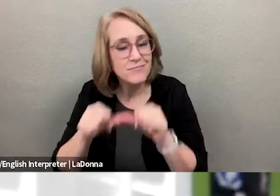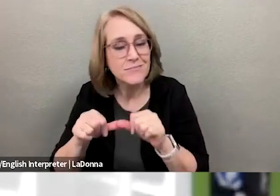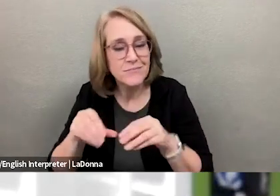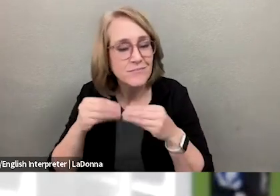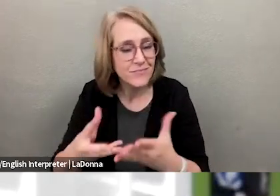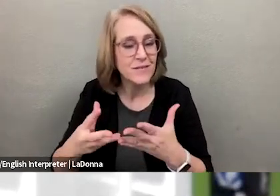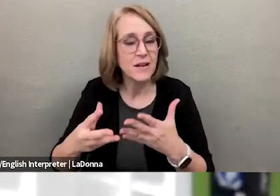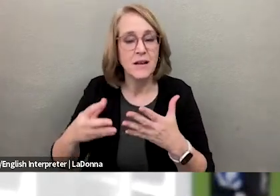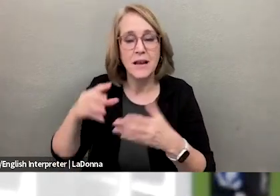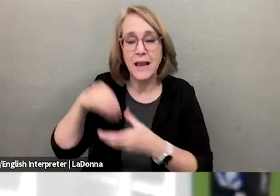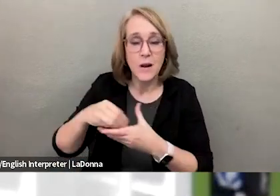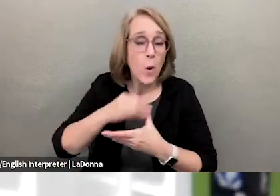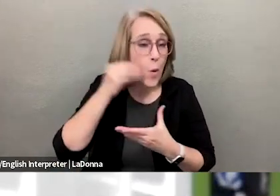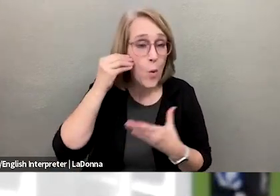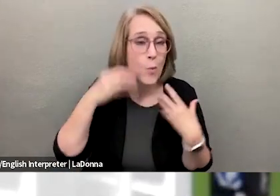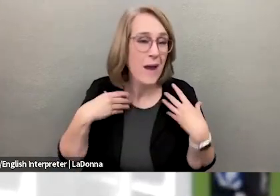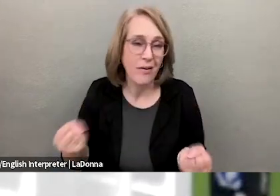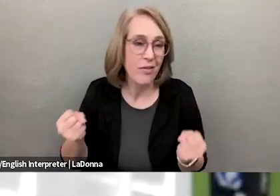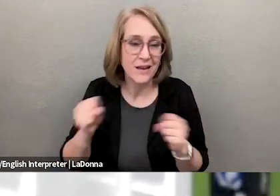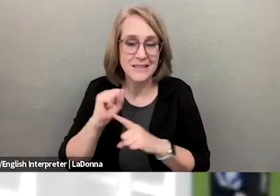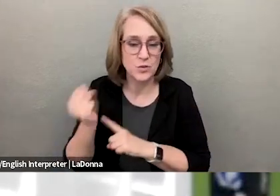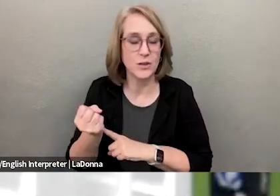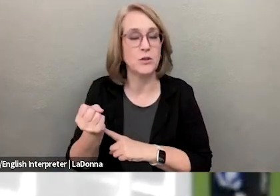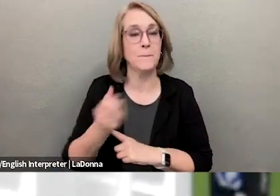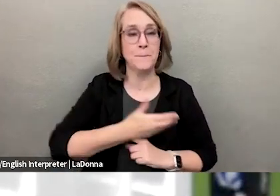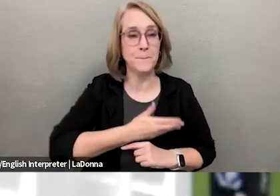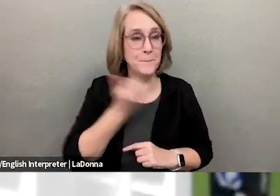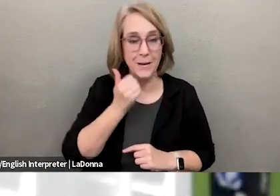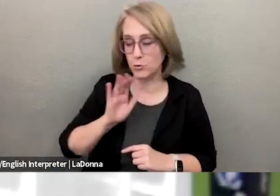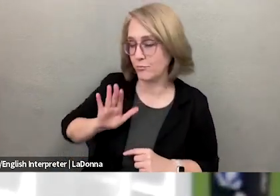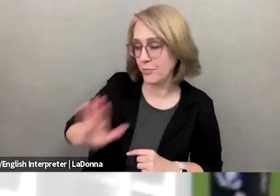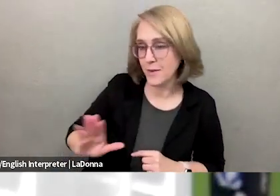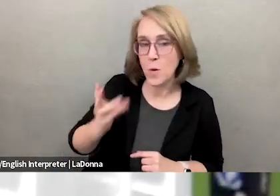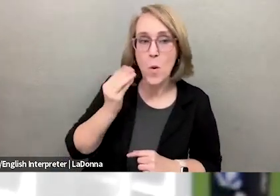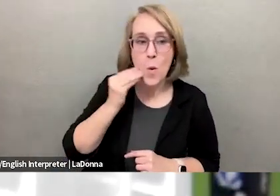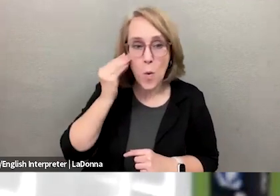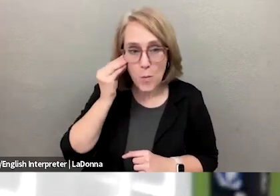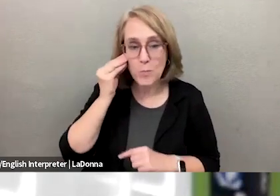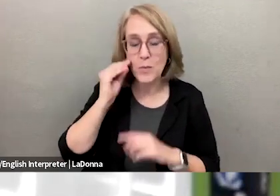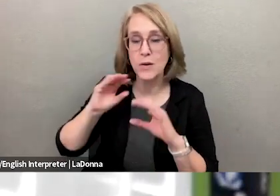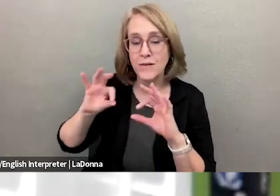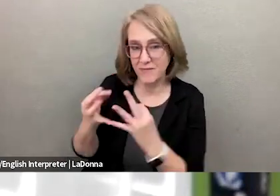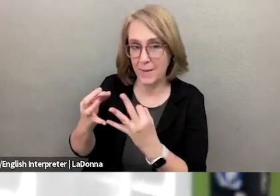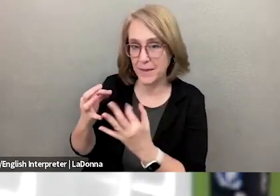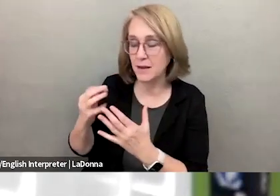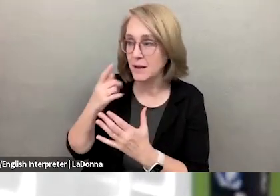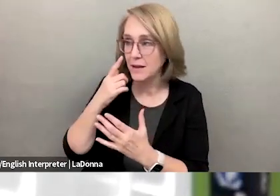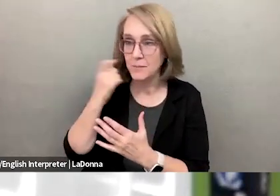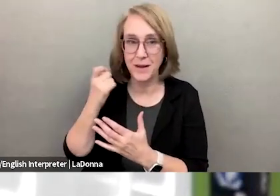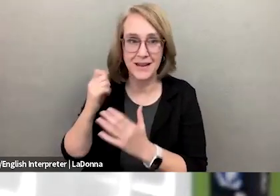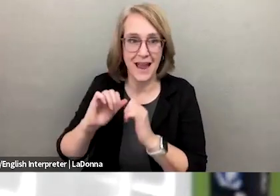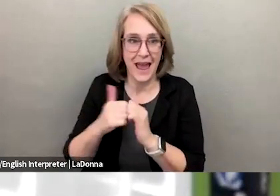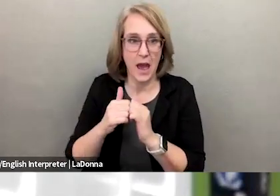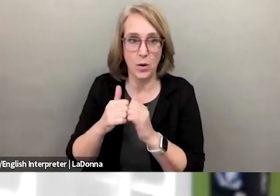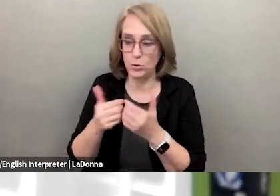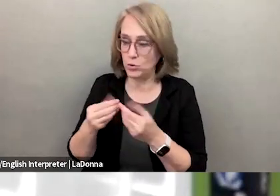own home, because that tends to be where, the warm feelings are. And oftentimes people think it's less expensive. But how do you